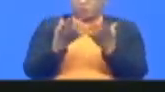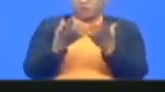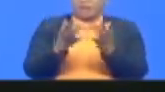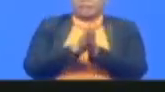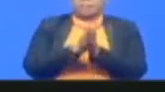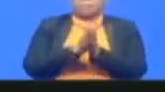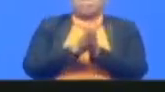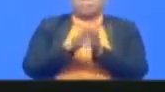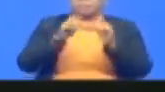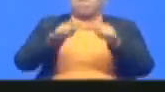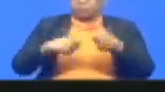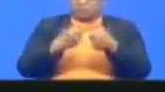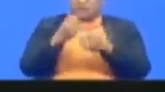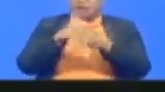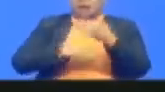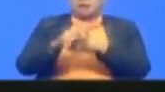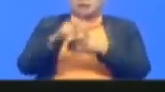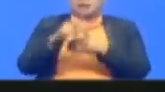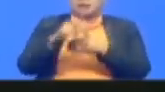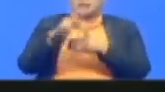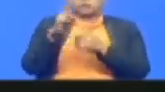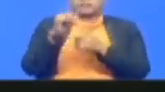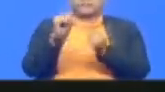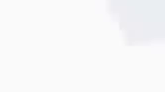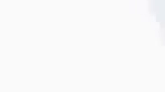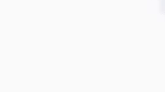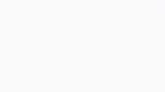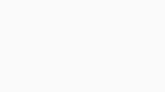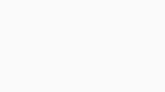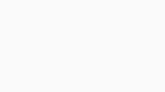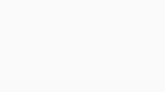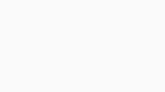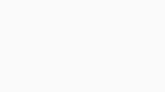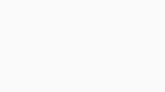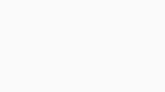at the Under-20 World Cup in 2014, underlined his reputation